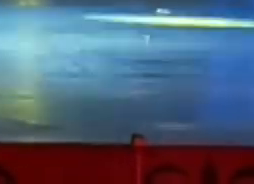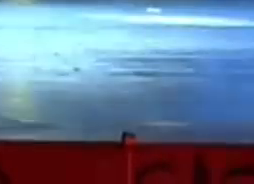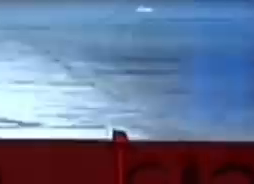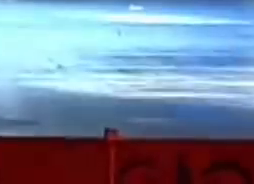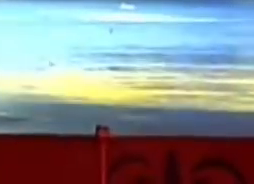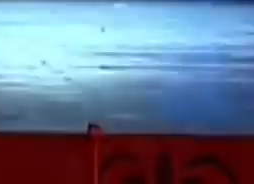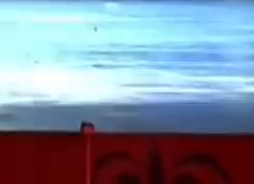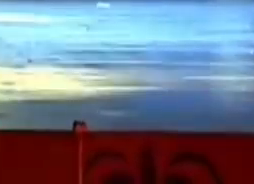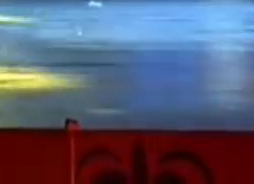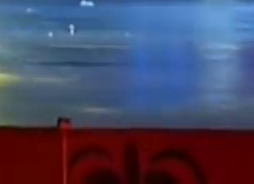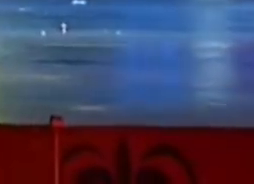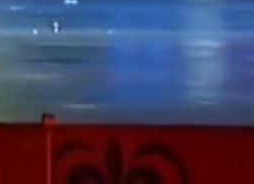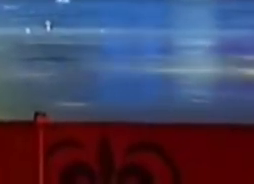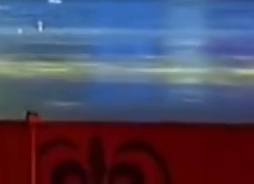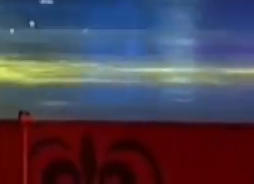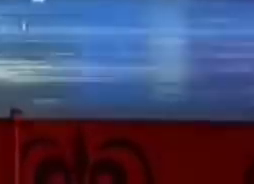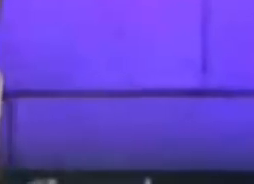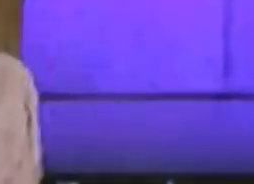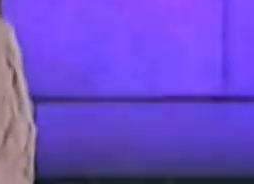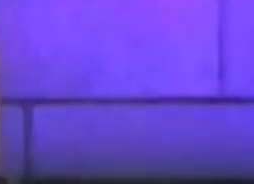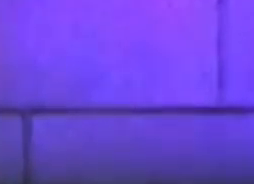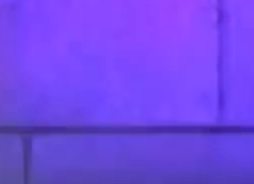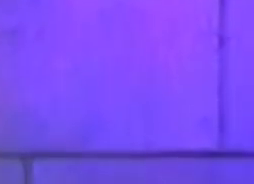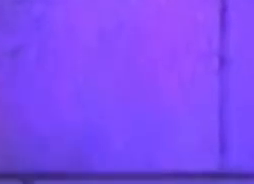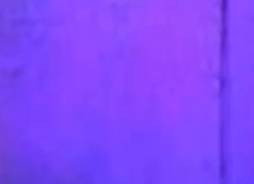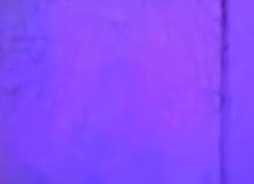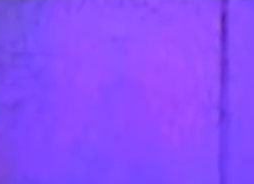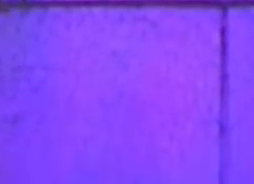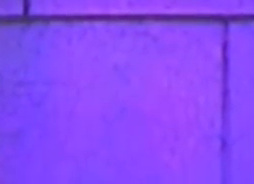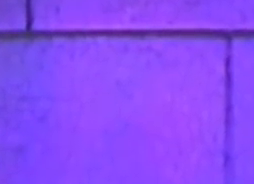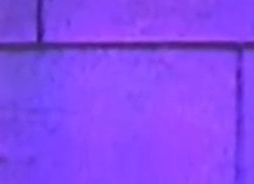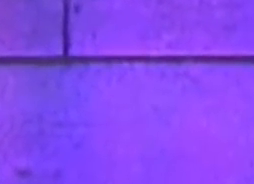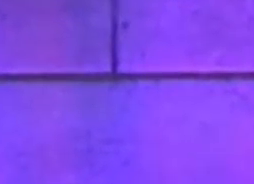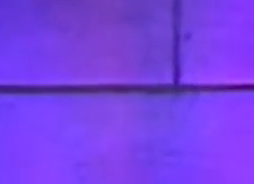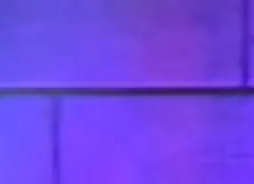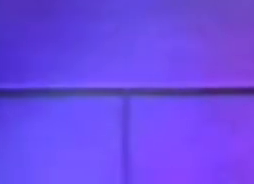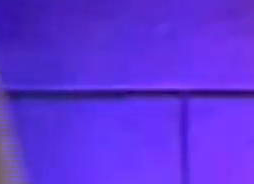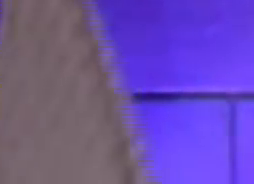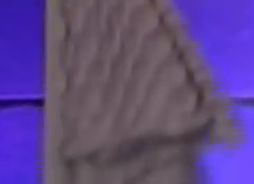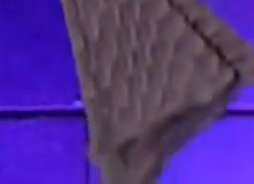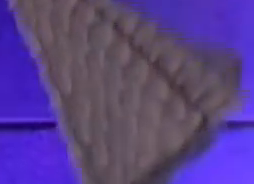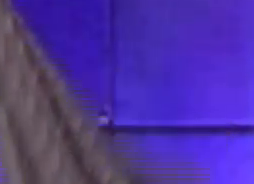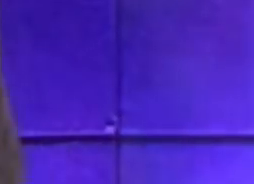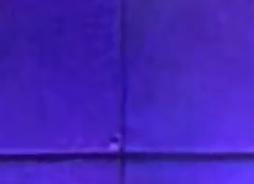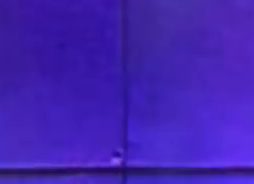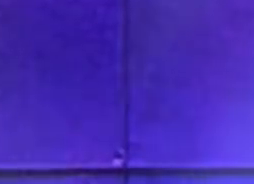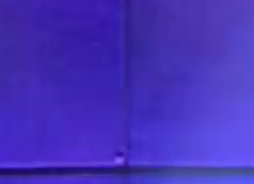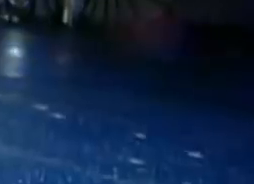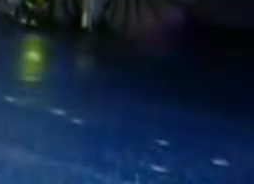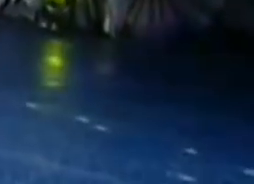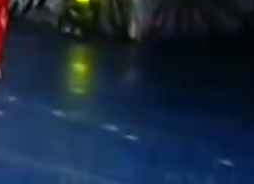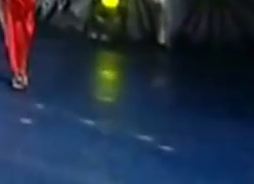you're the supreme, then I'm Diana Ross. All my ladies, wind to the left, sway to the right. Drop it down low and take it back high. Bitch, I don't